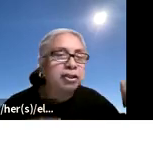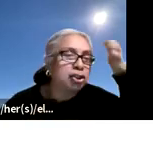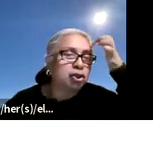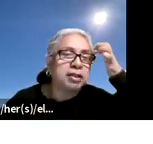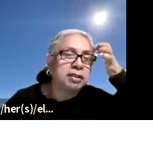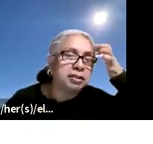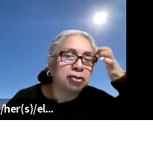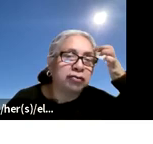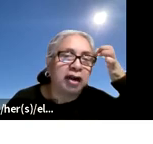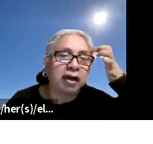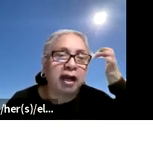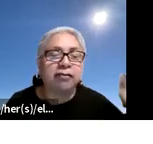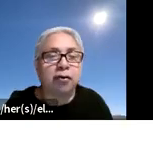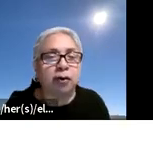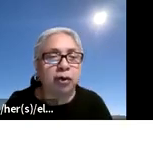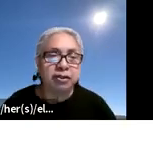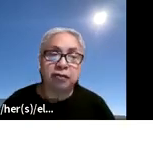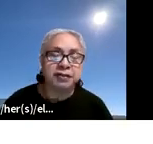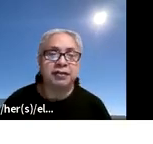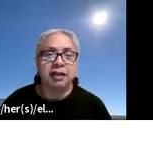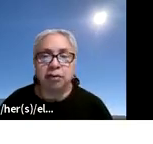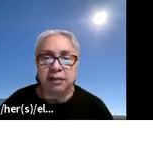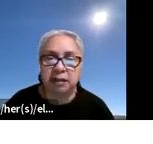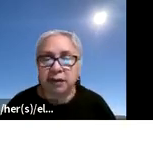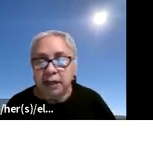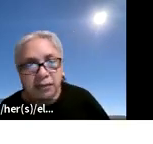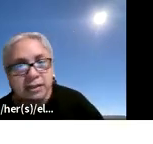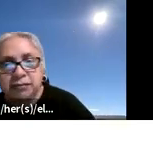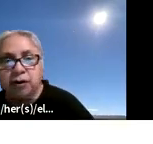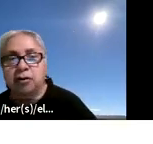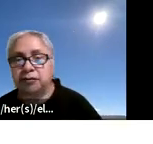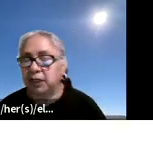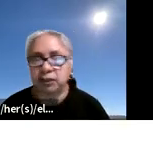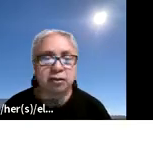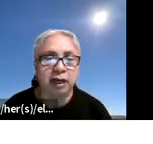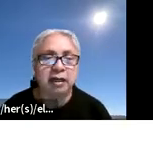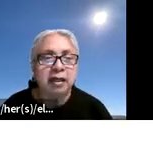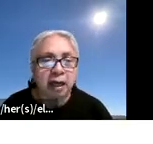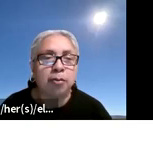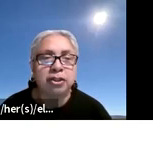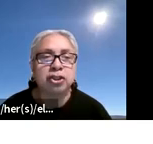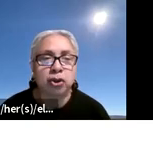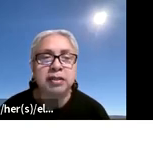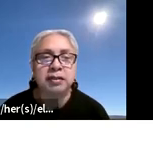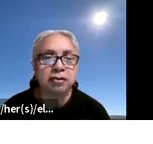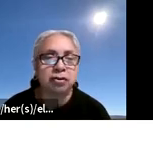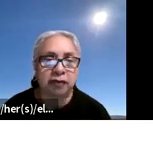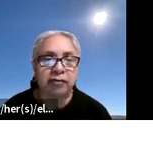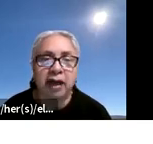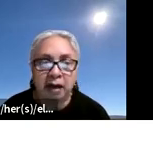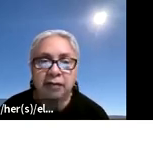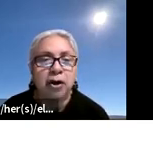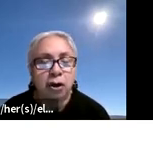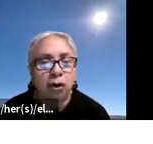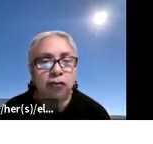How much choice does a survivor have over what services they receive? And this is for our reflection, right? How much choice does a